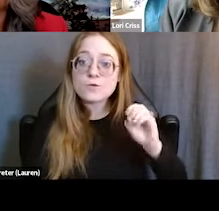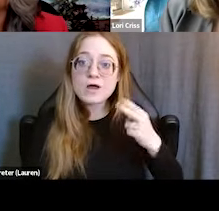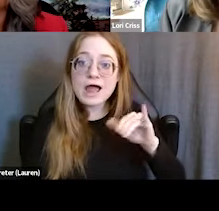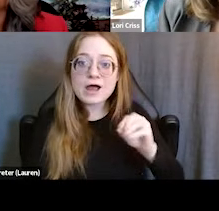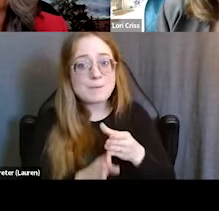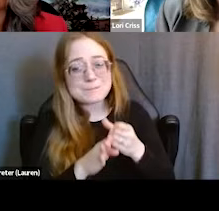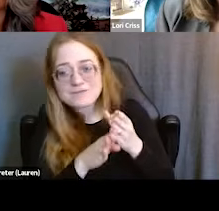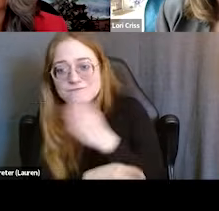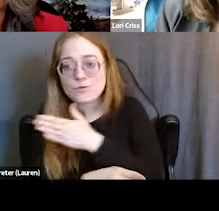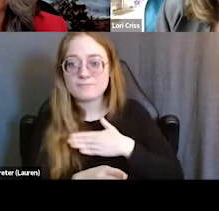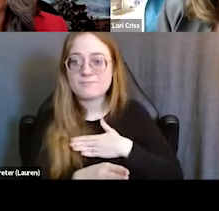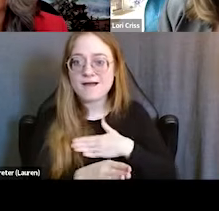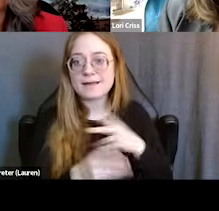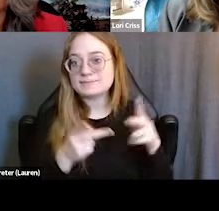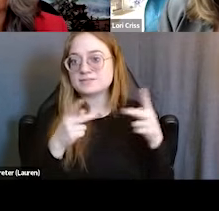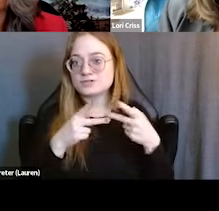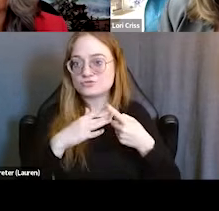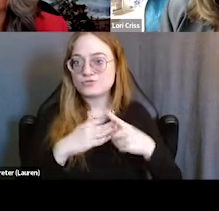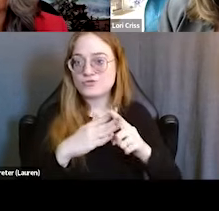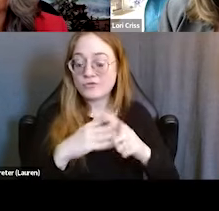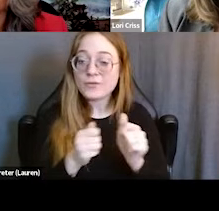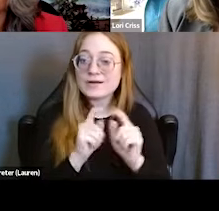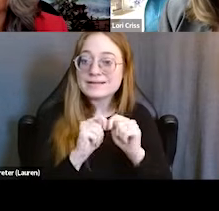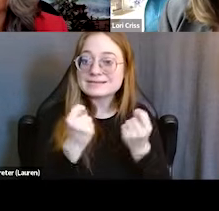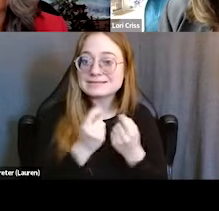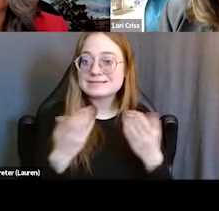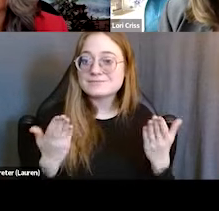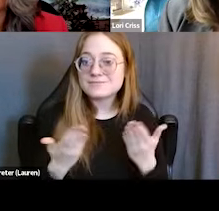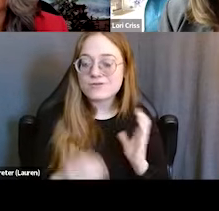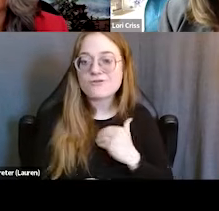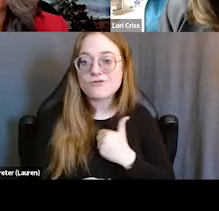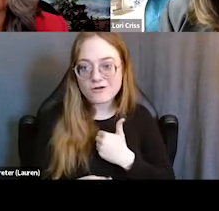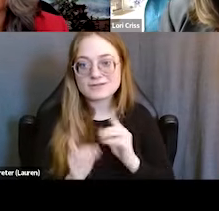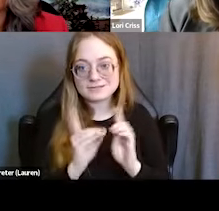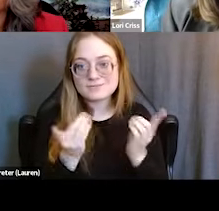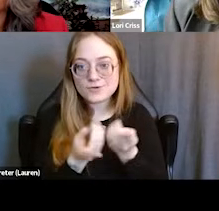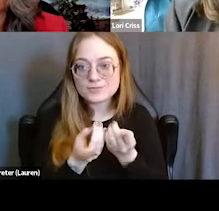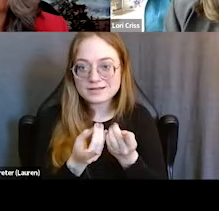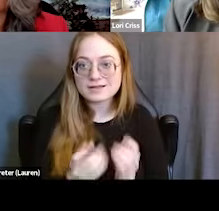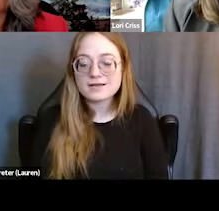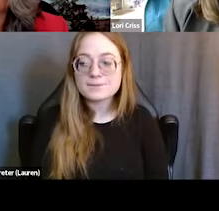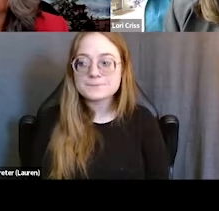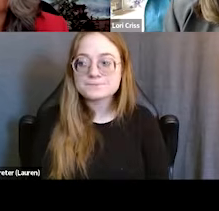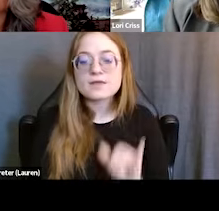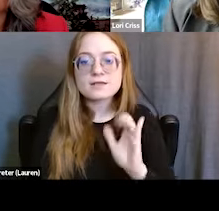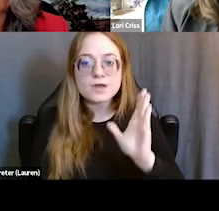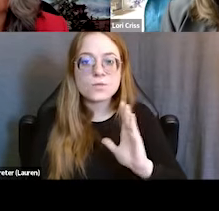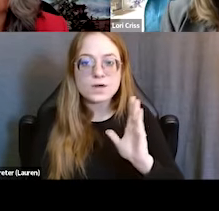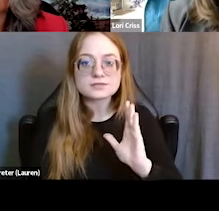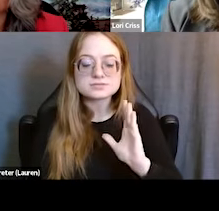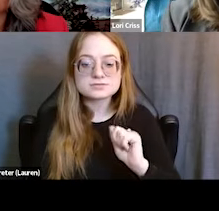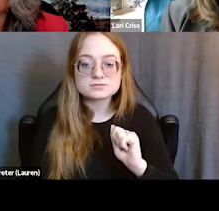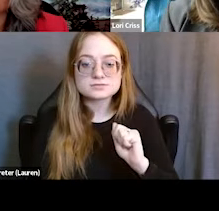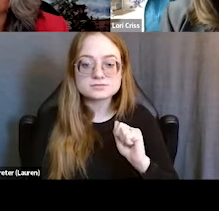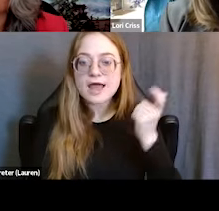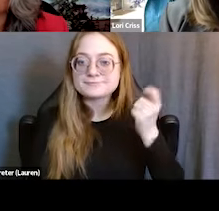this role, with a team here at our Department of Mental Health and Addiction Services that was recipient of a